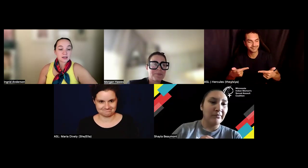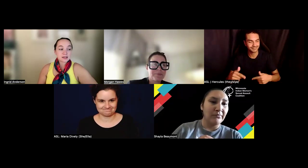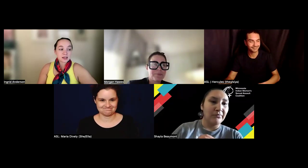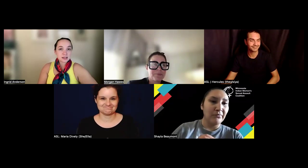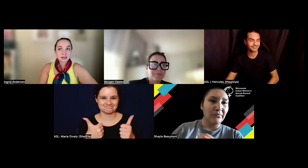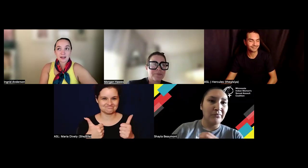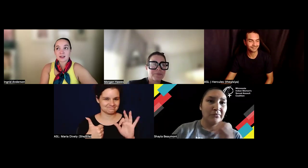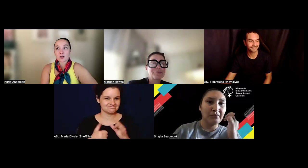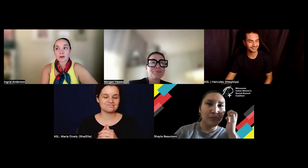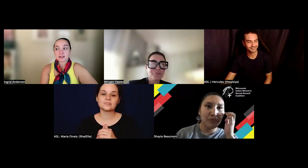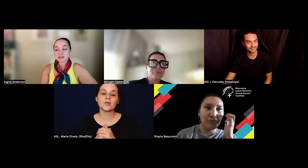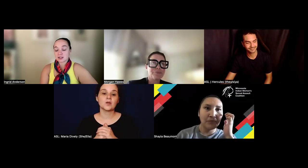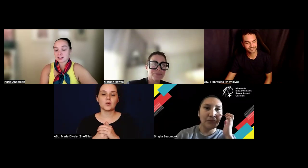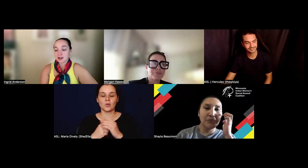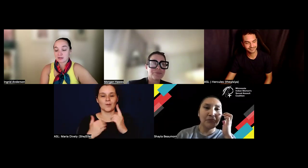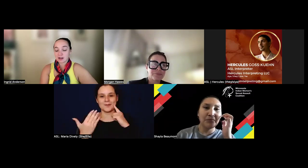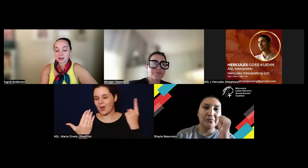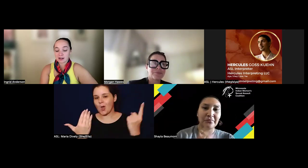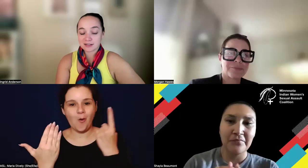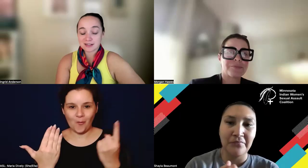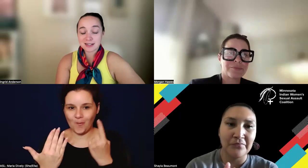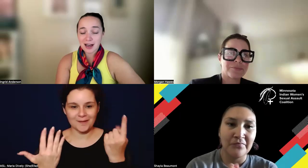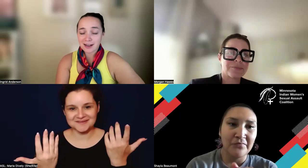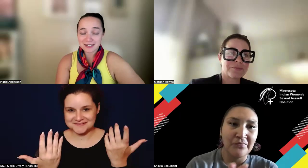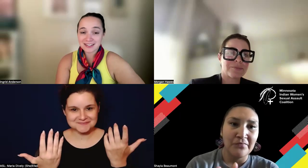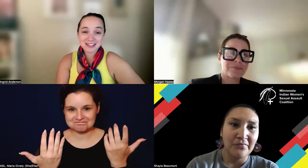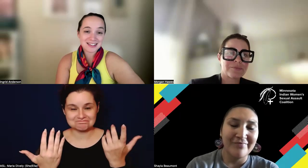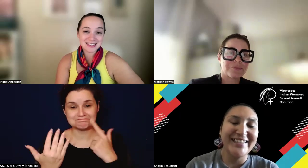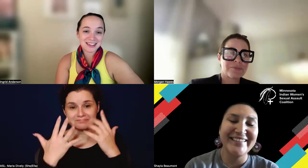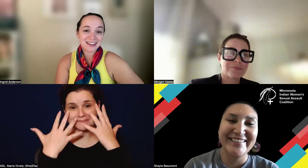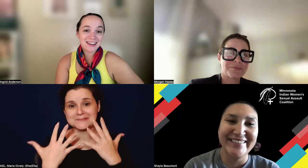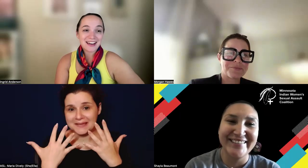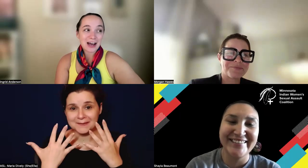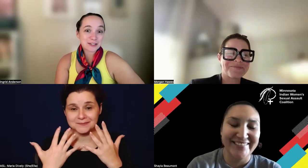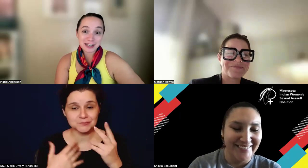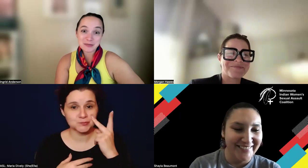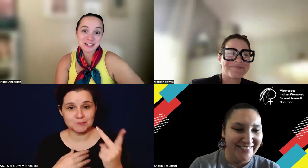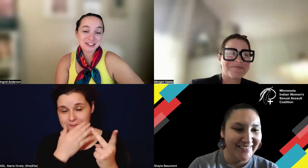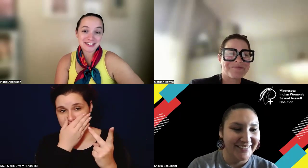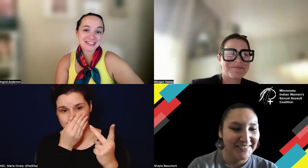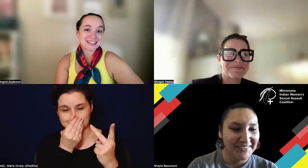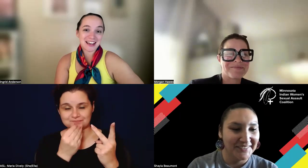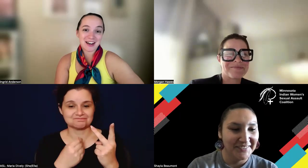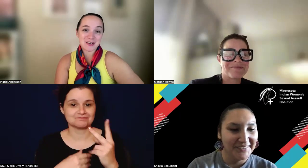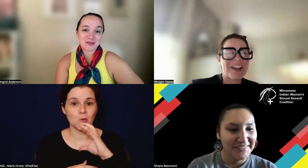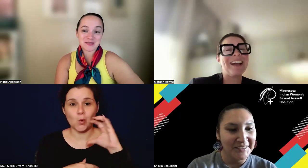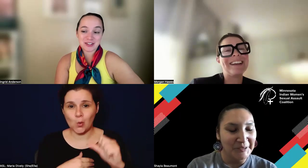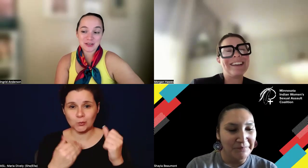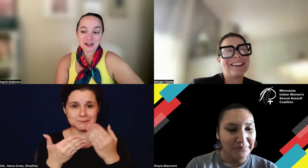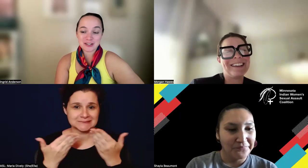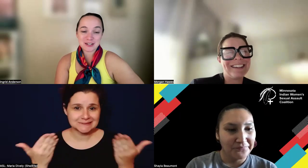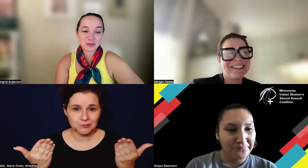Yes. Isn't it always just kind of, uh, uh, sad to see outdated materials, um,